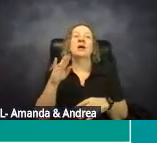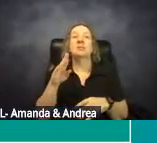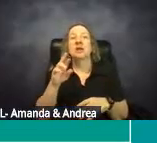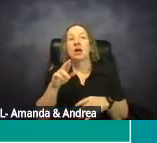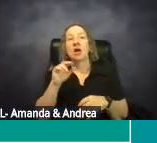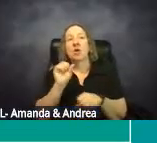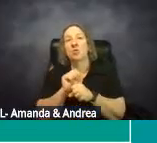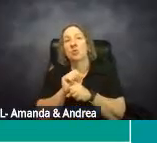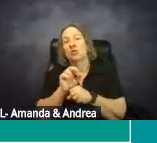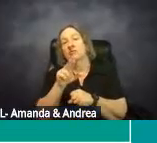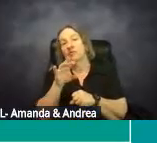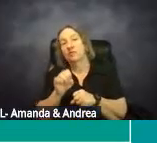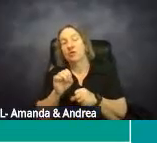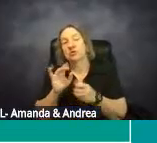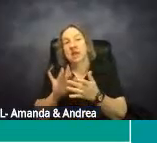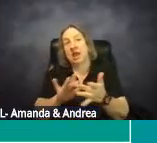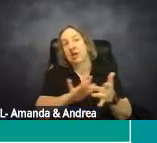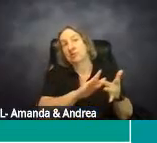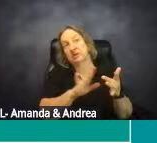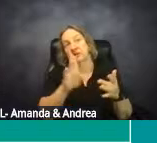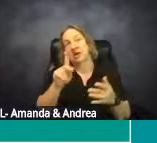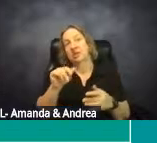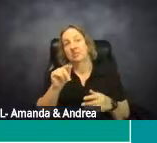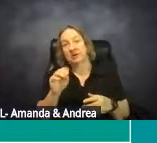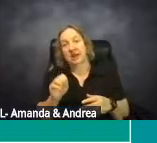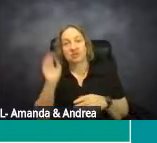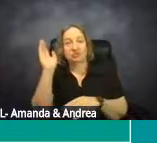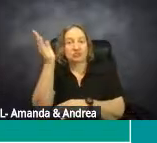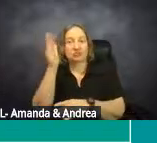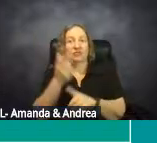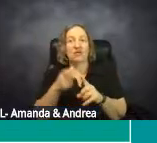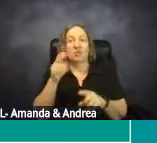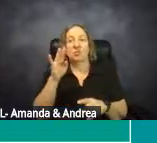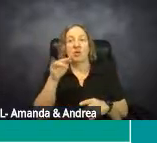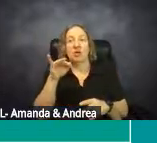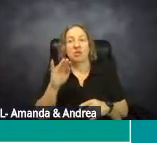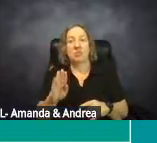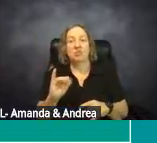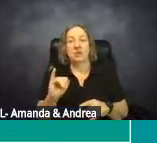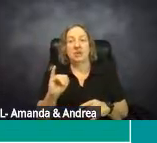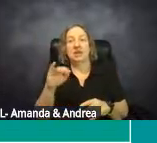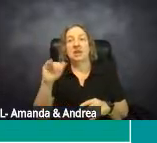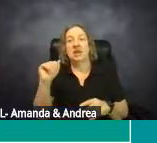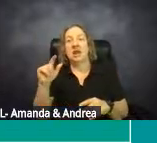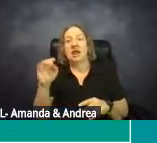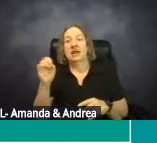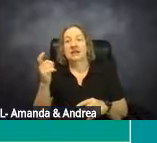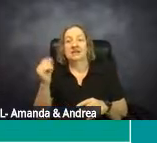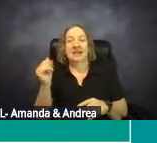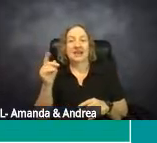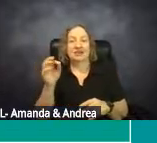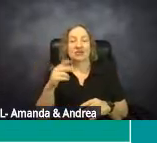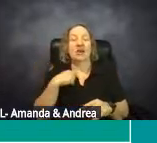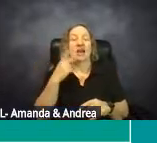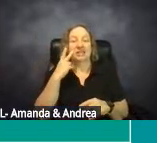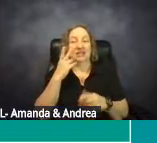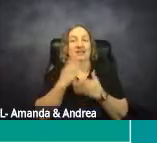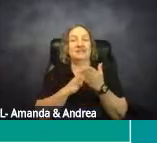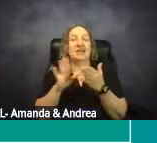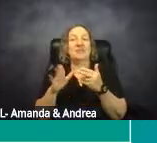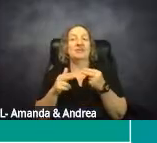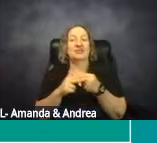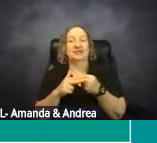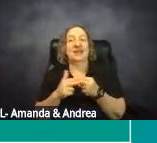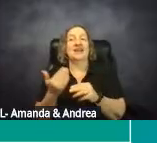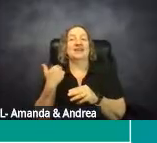and updates presentation by Barbie Alexander. I was able to see a bit of the slides ahead of time